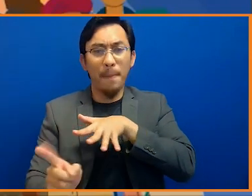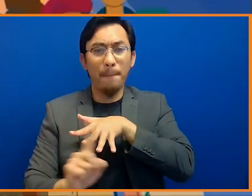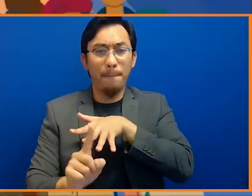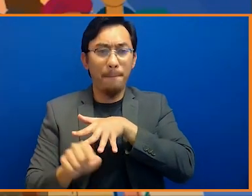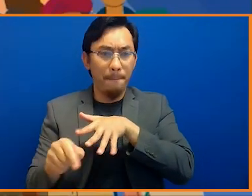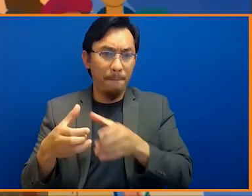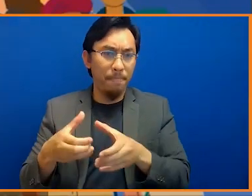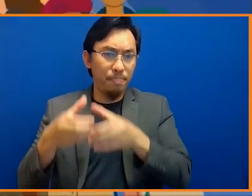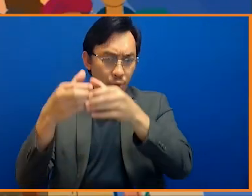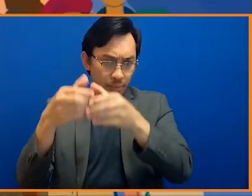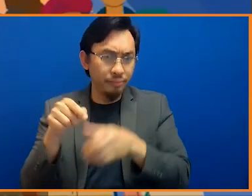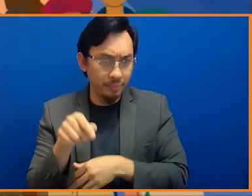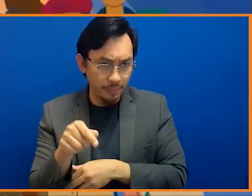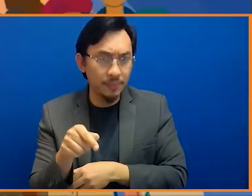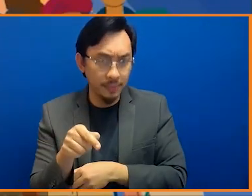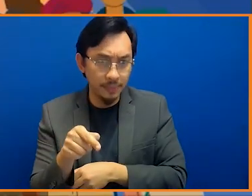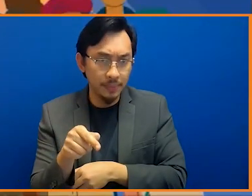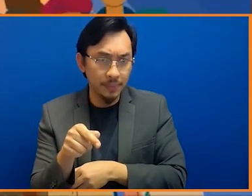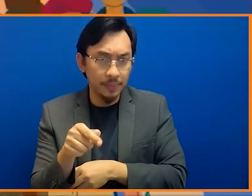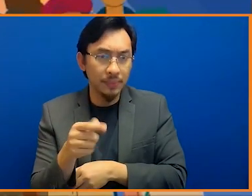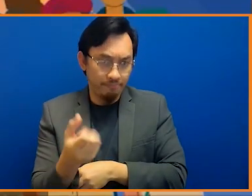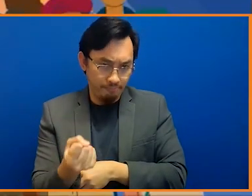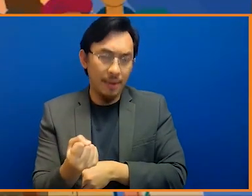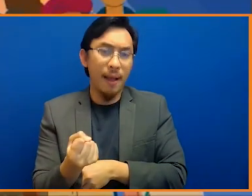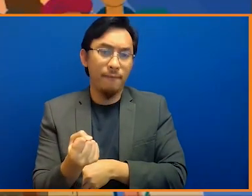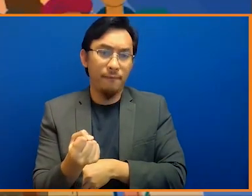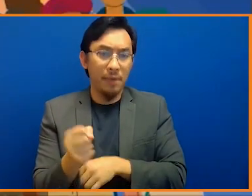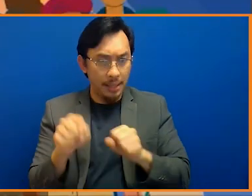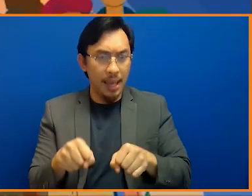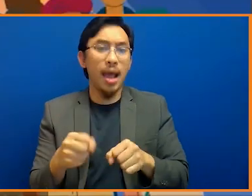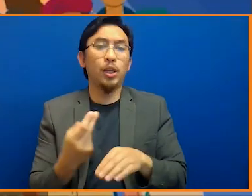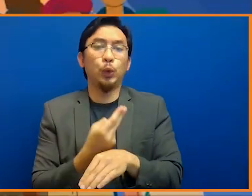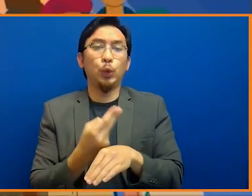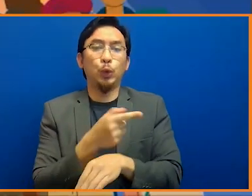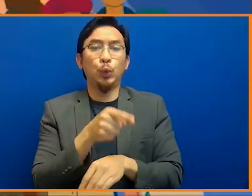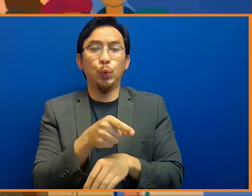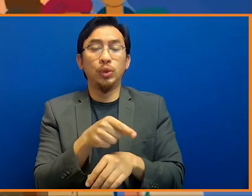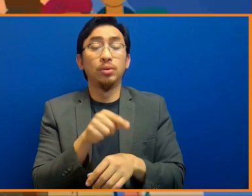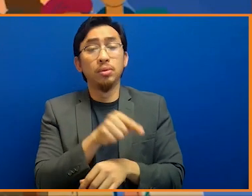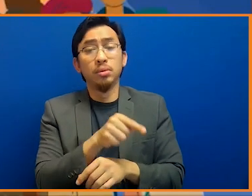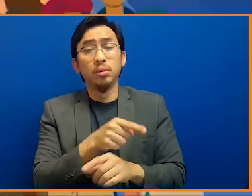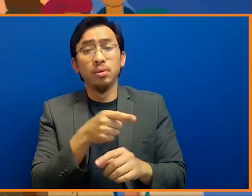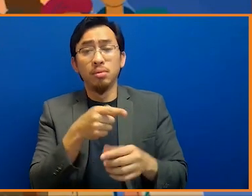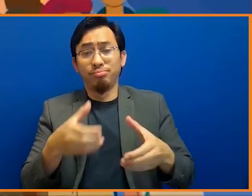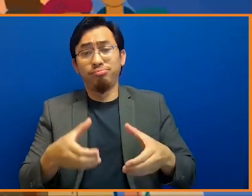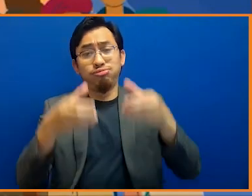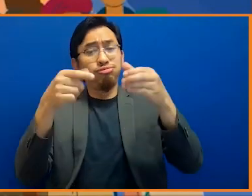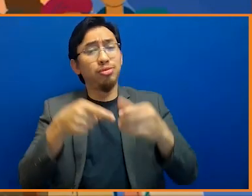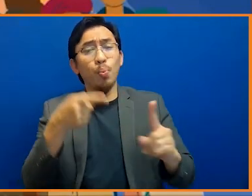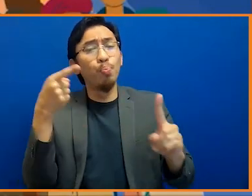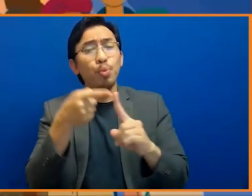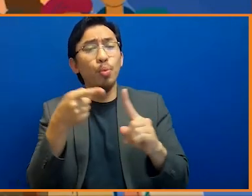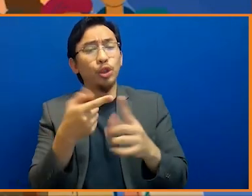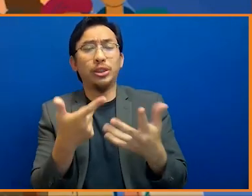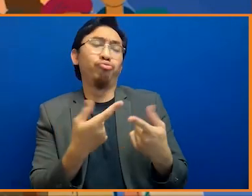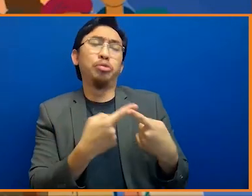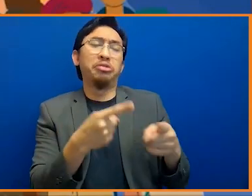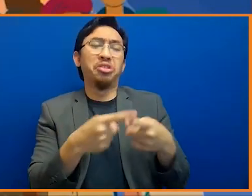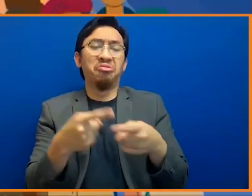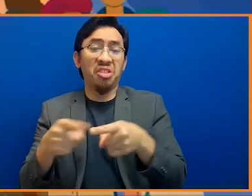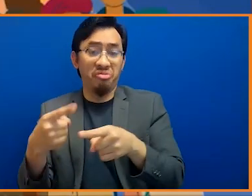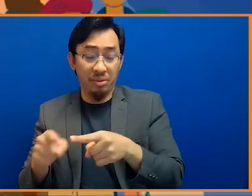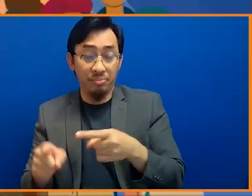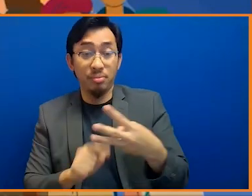for escape building, but it can also be used as escape building. So it is a multi-purpose building. On the right-hand side is type